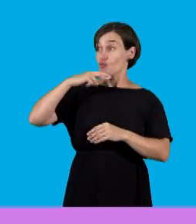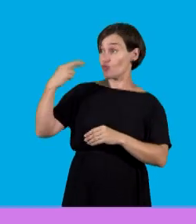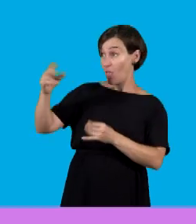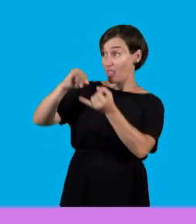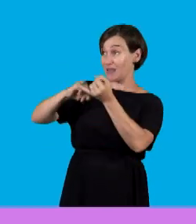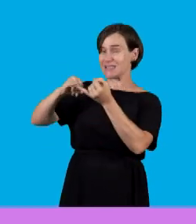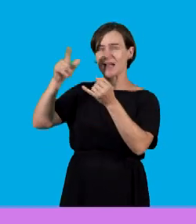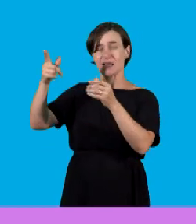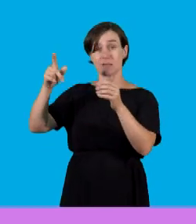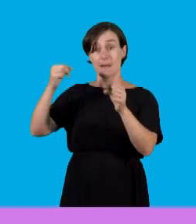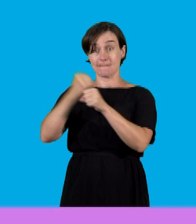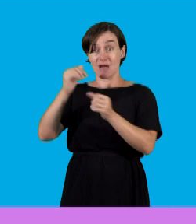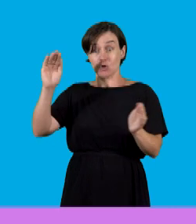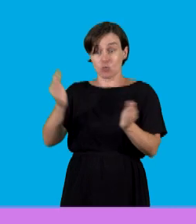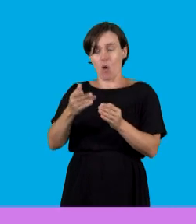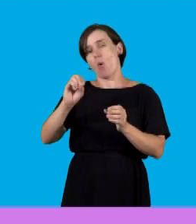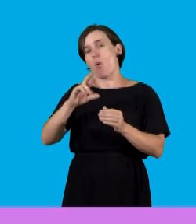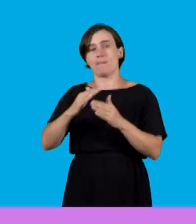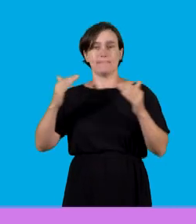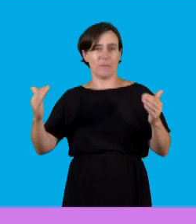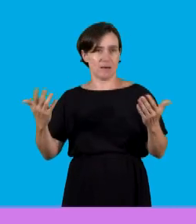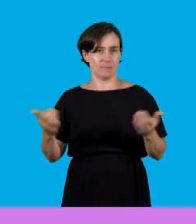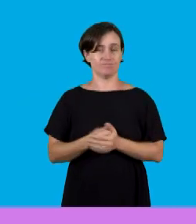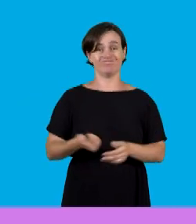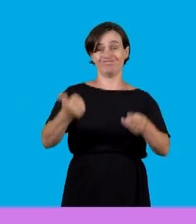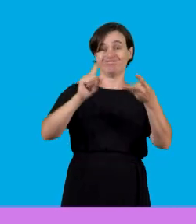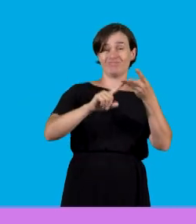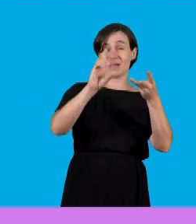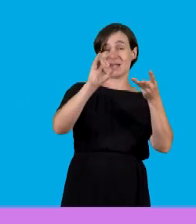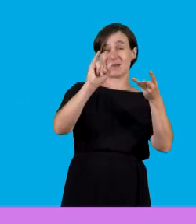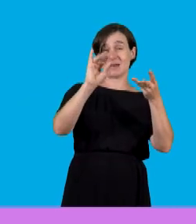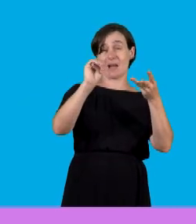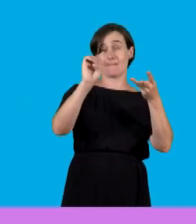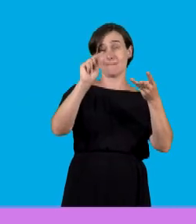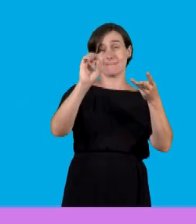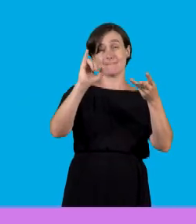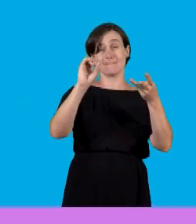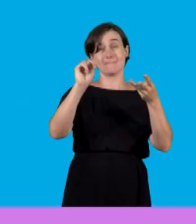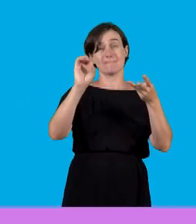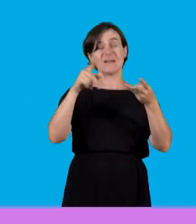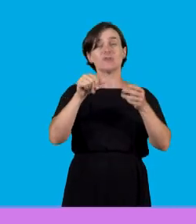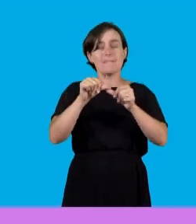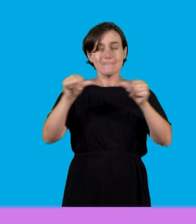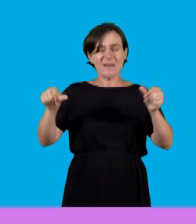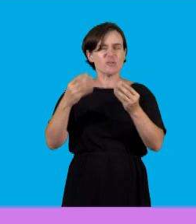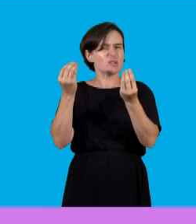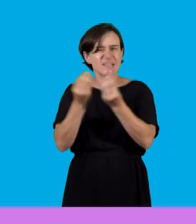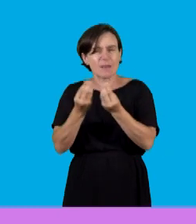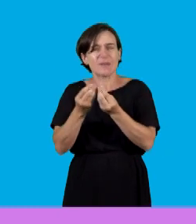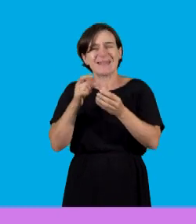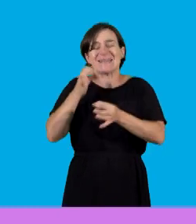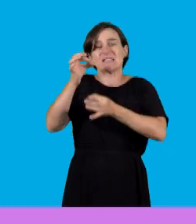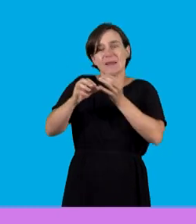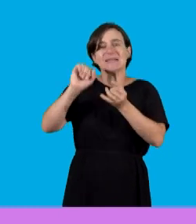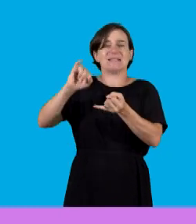is either reduced or enlarged. The dimensions is the measurement of an object which describes its size